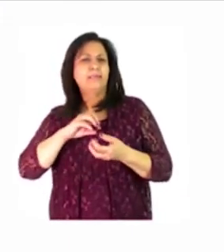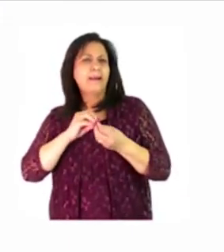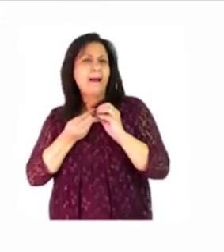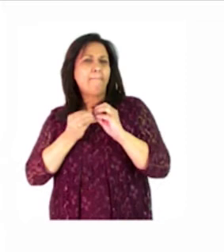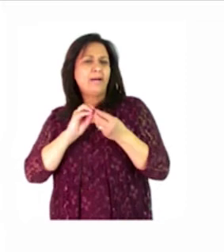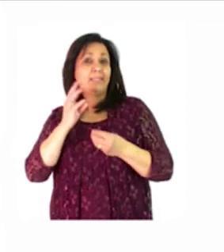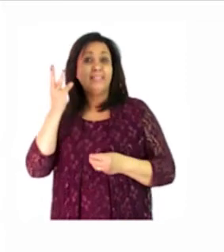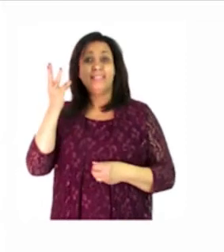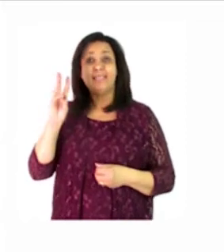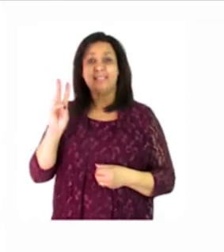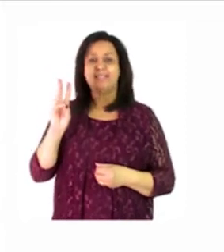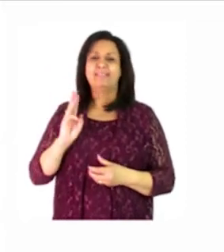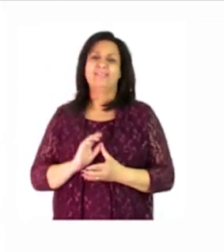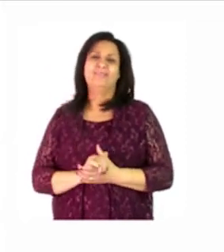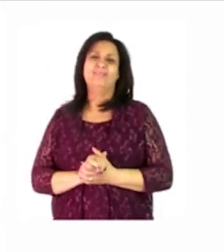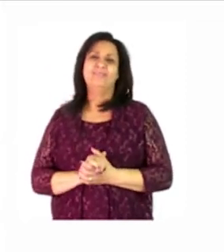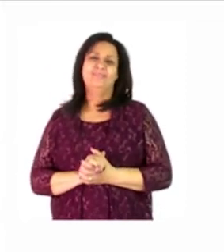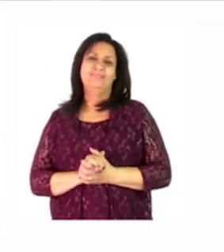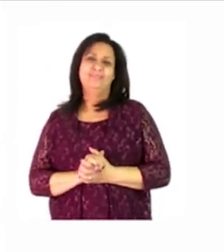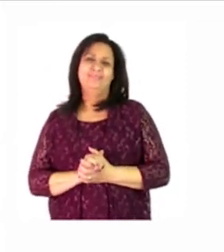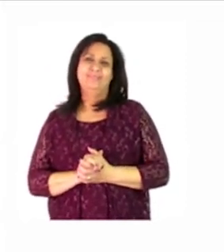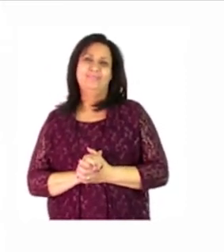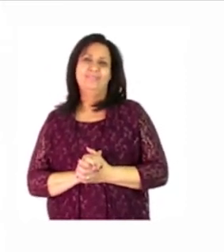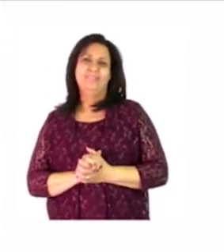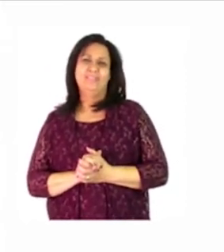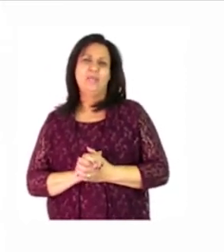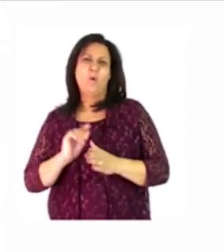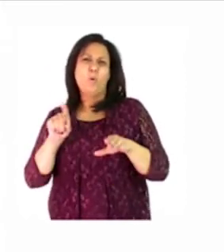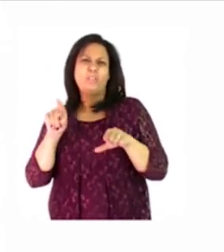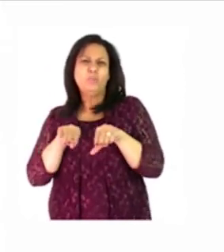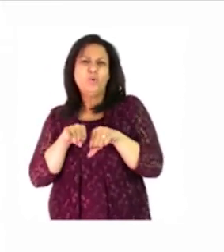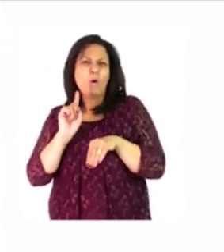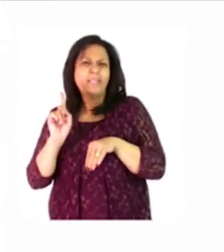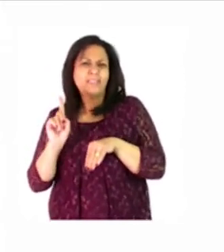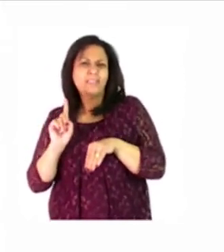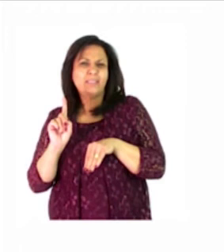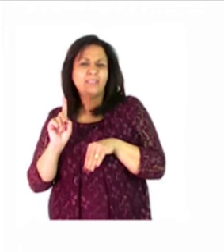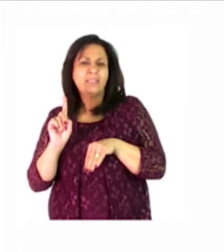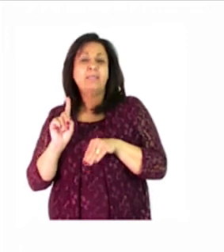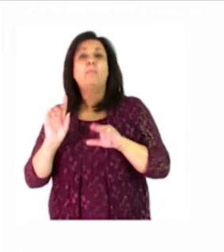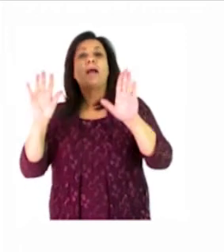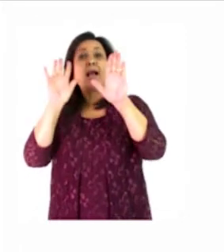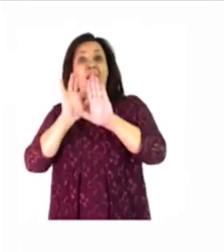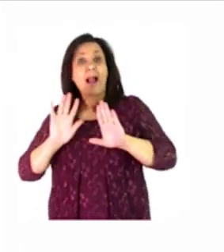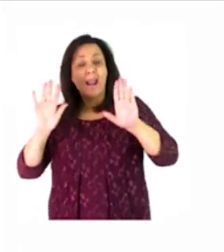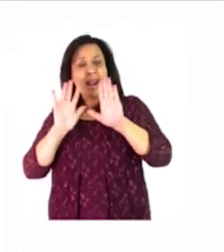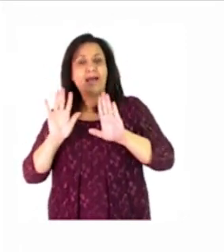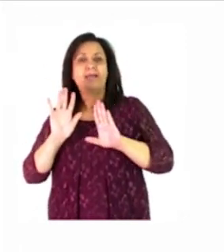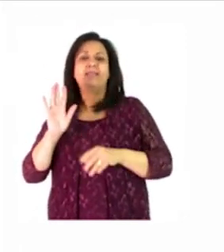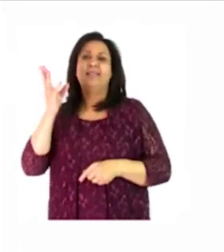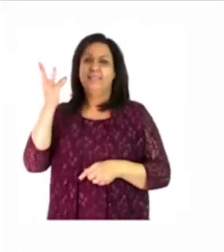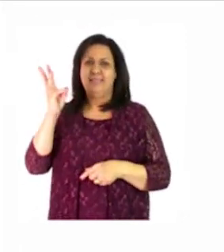is number 6. And the instruction on top says, color in the